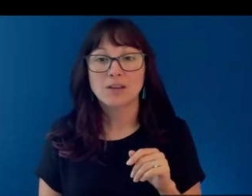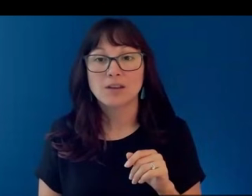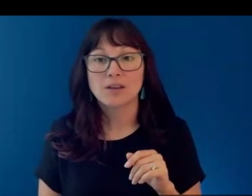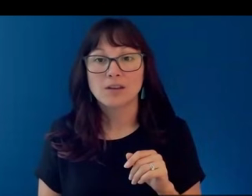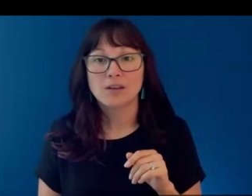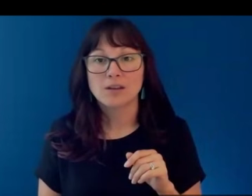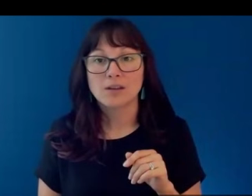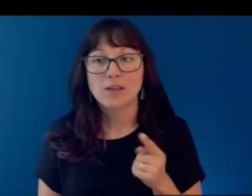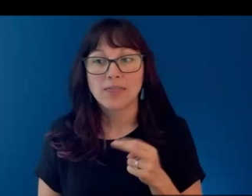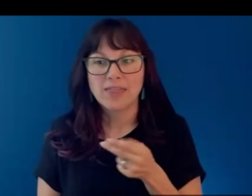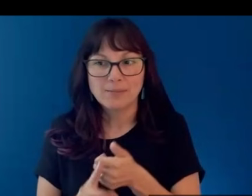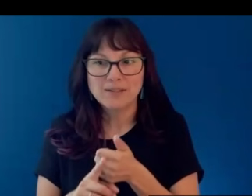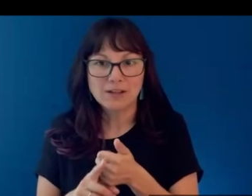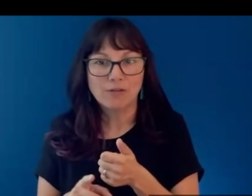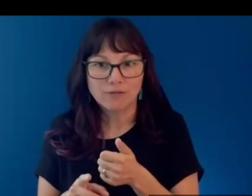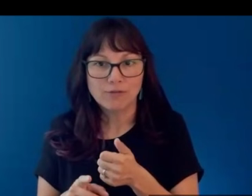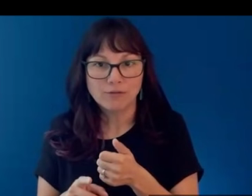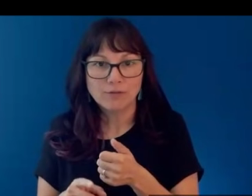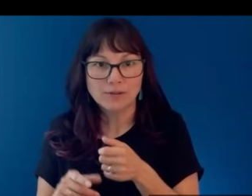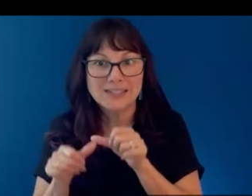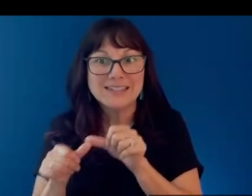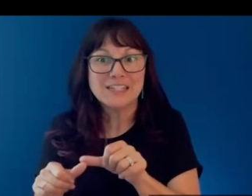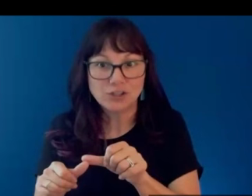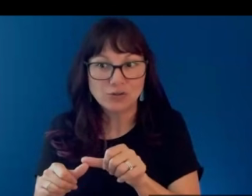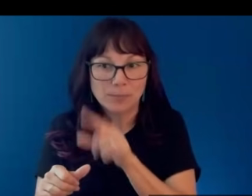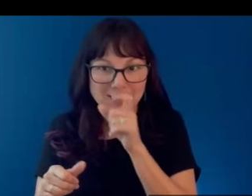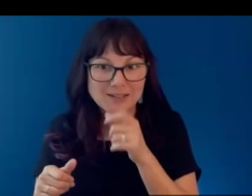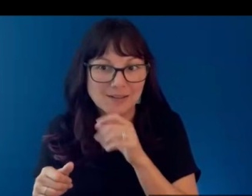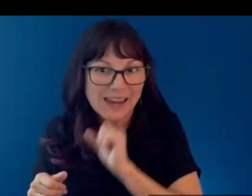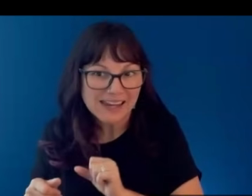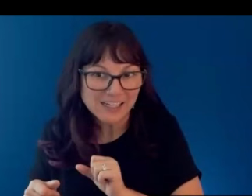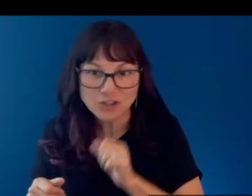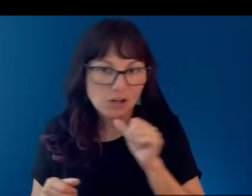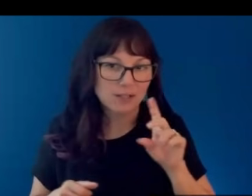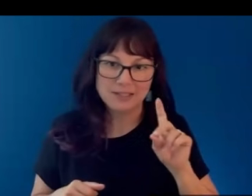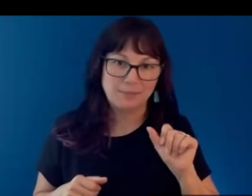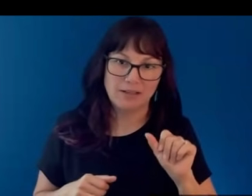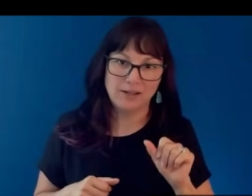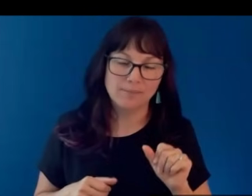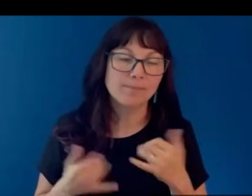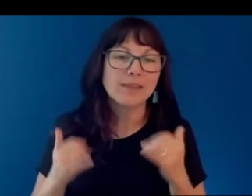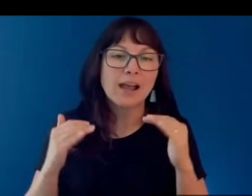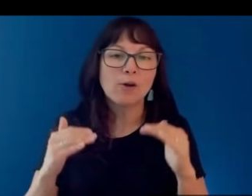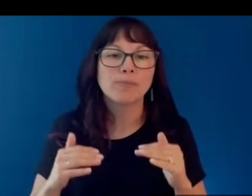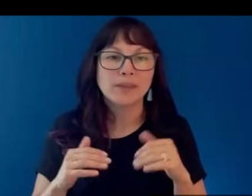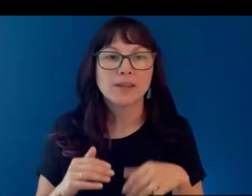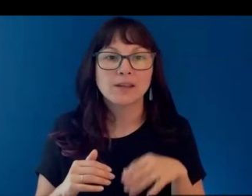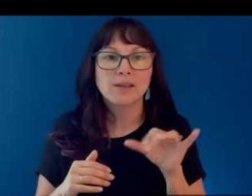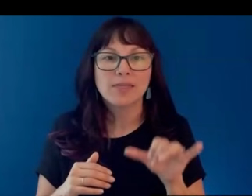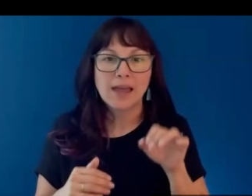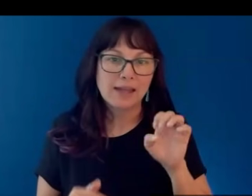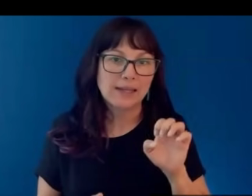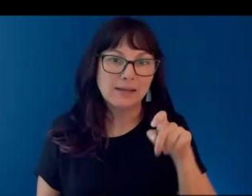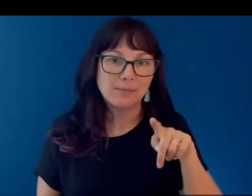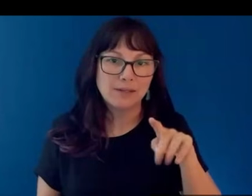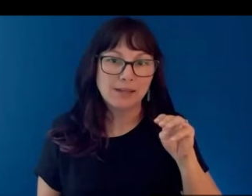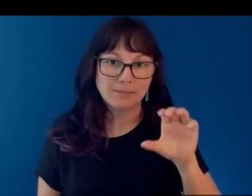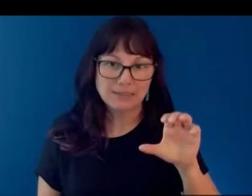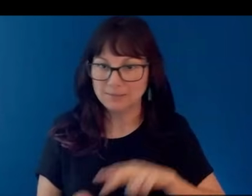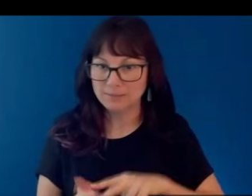person who is aged, not disabled. All right. Now, what is the extended period of Medicare